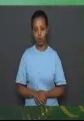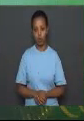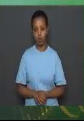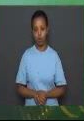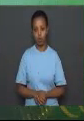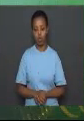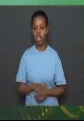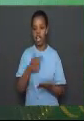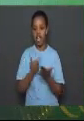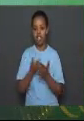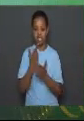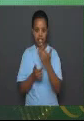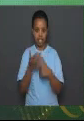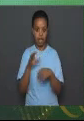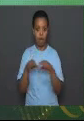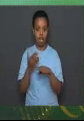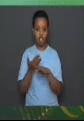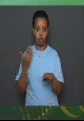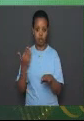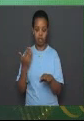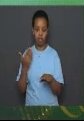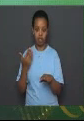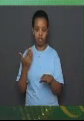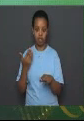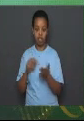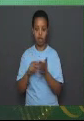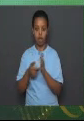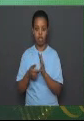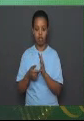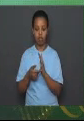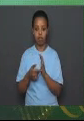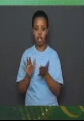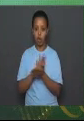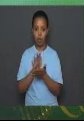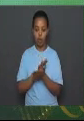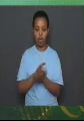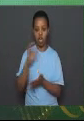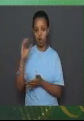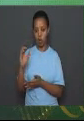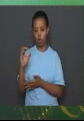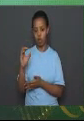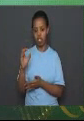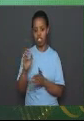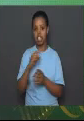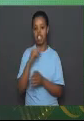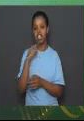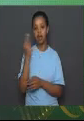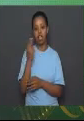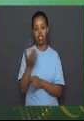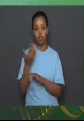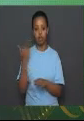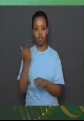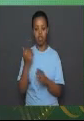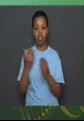Before we discuss the process of using paper chromatography, let us